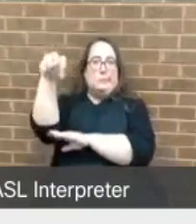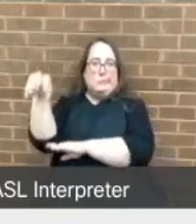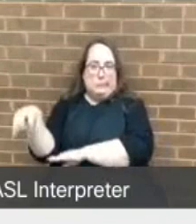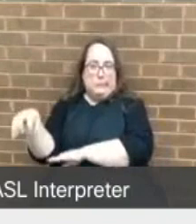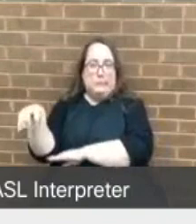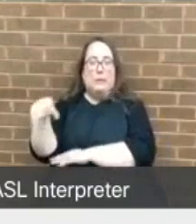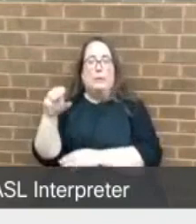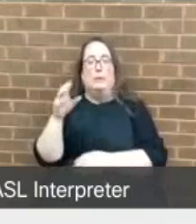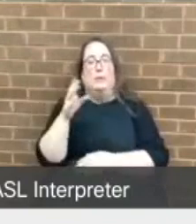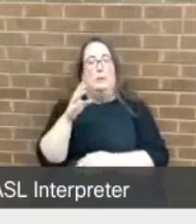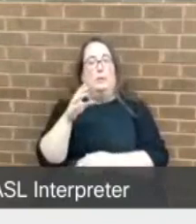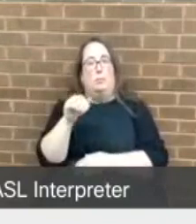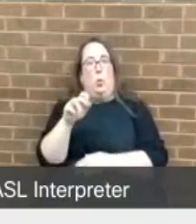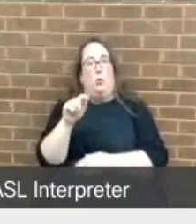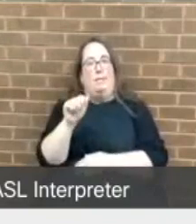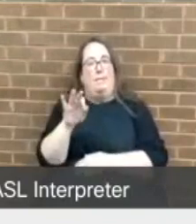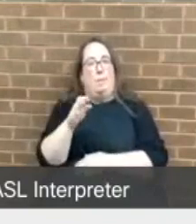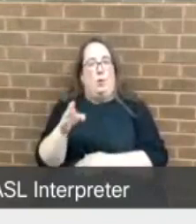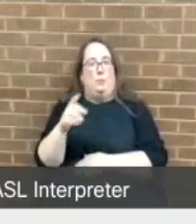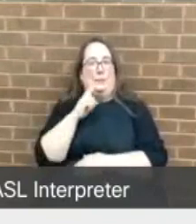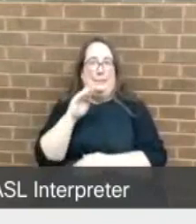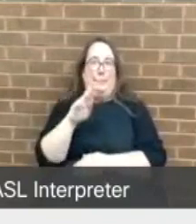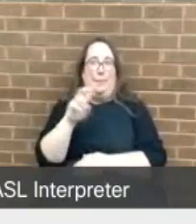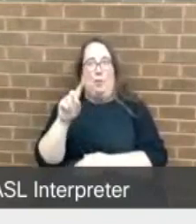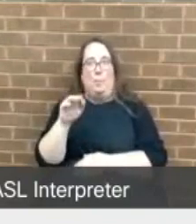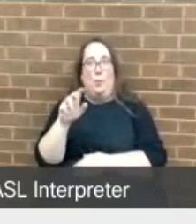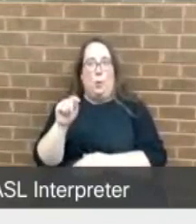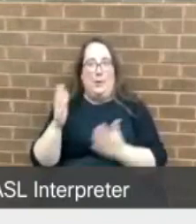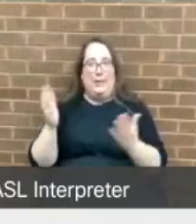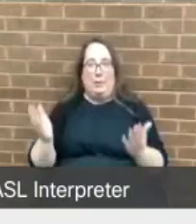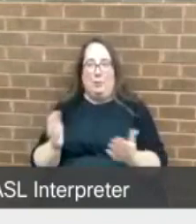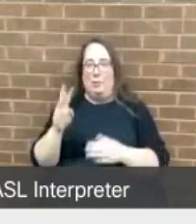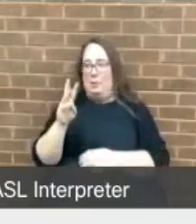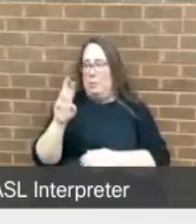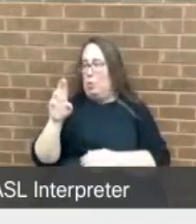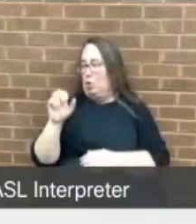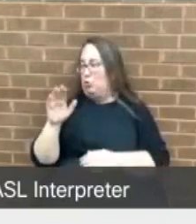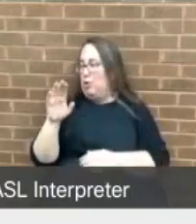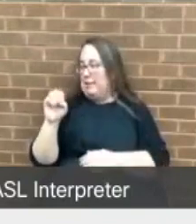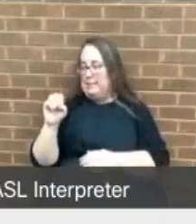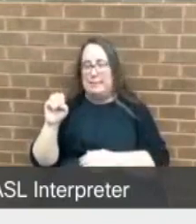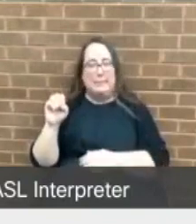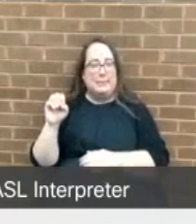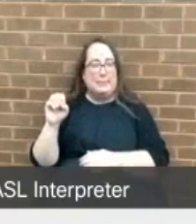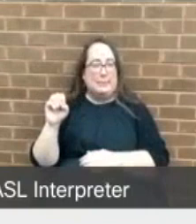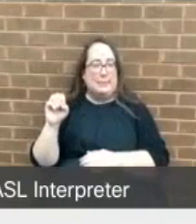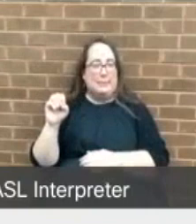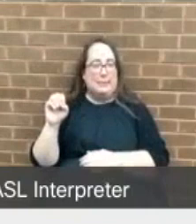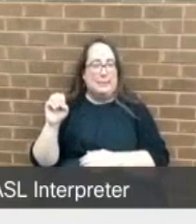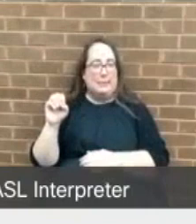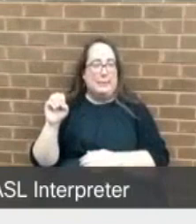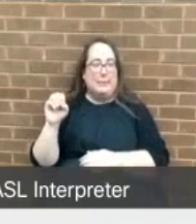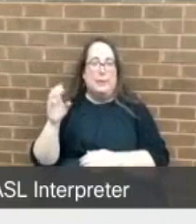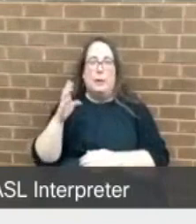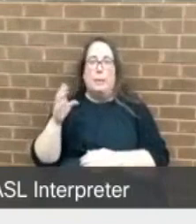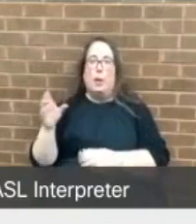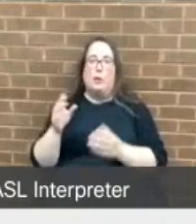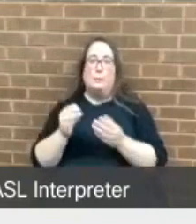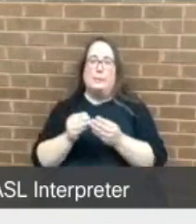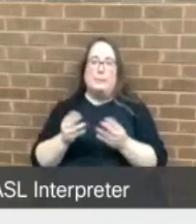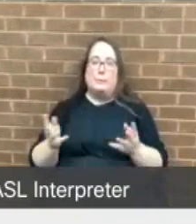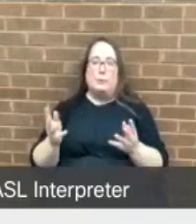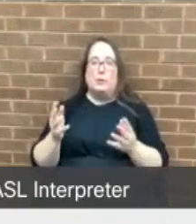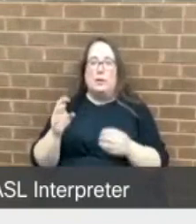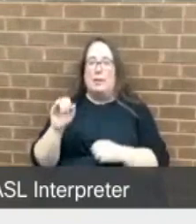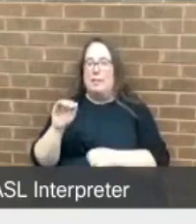is Maryland's port. Right here in Howard County, W.R. Grace, Metri, Baltimore Distribution, and